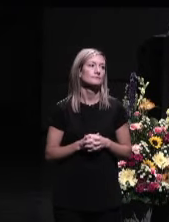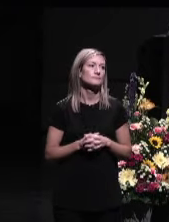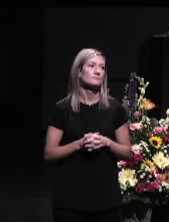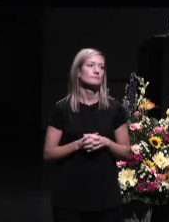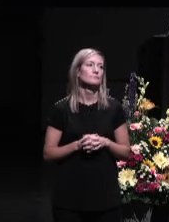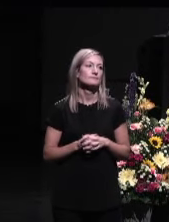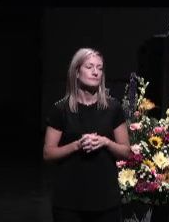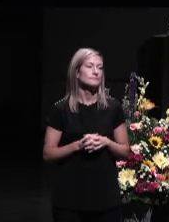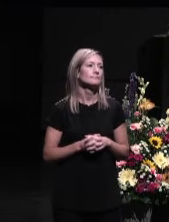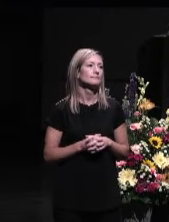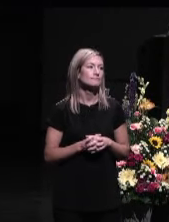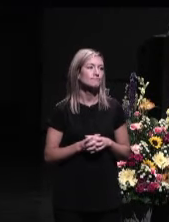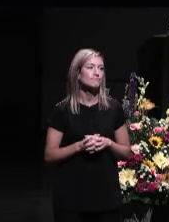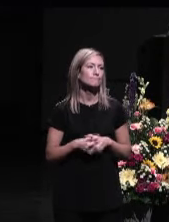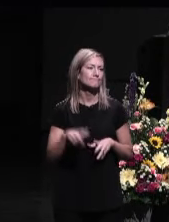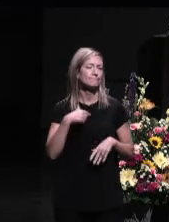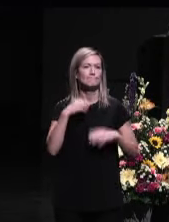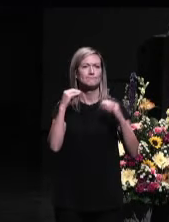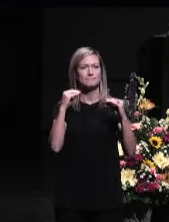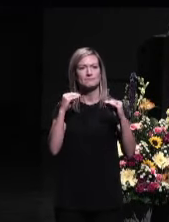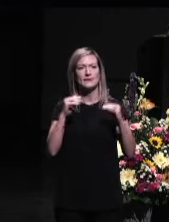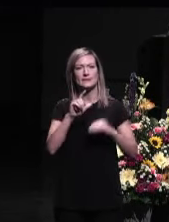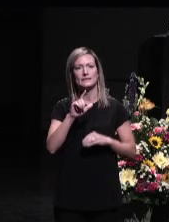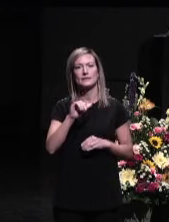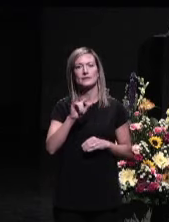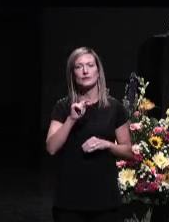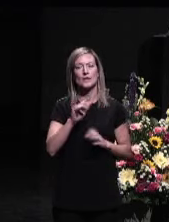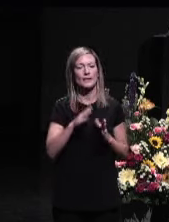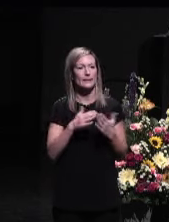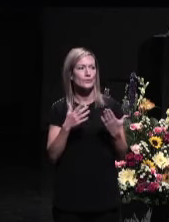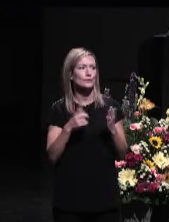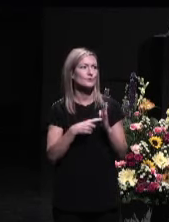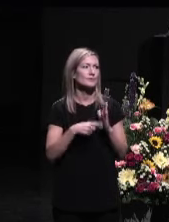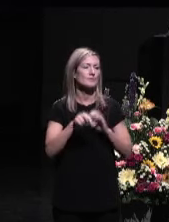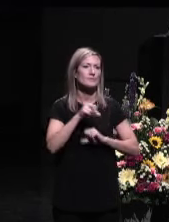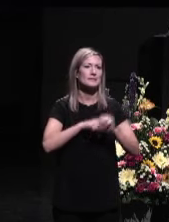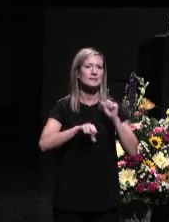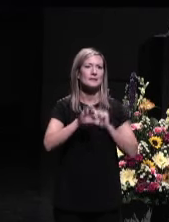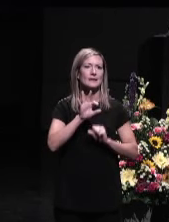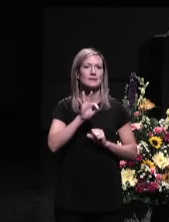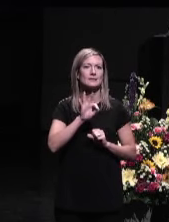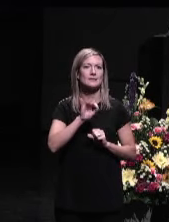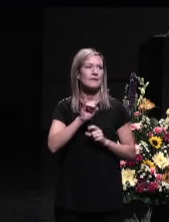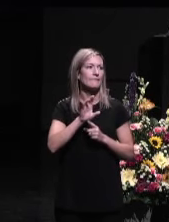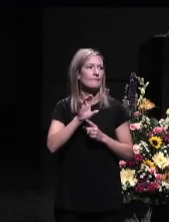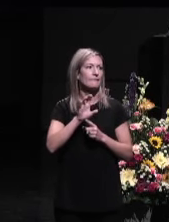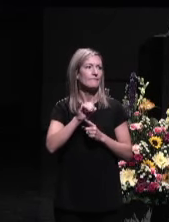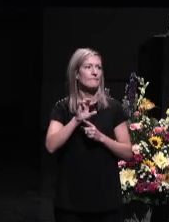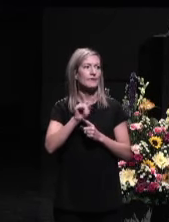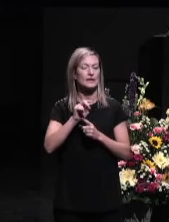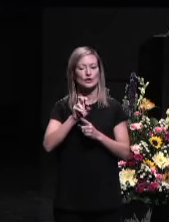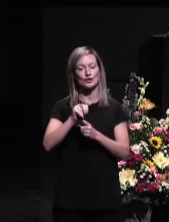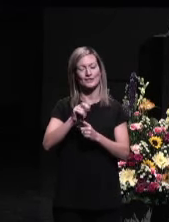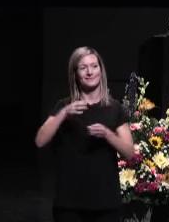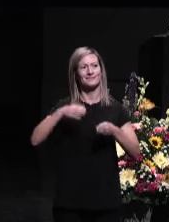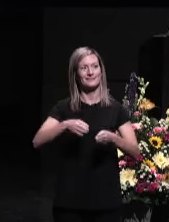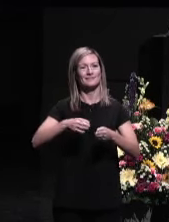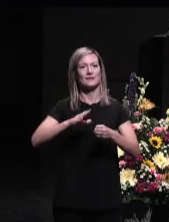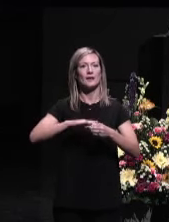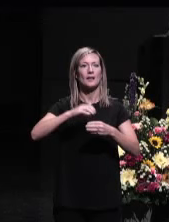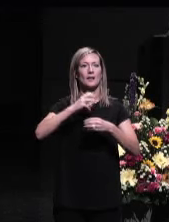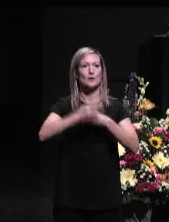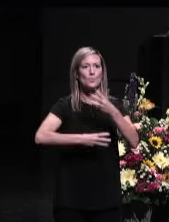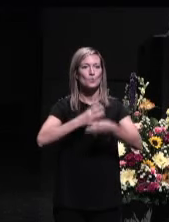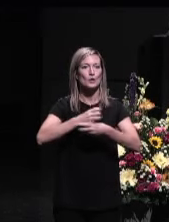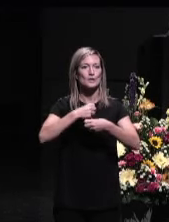So this strikes me. I teach literature and sometimes science fiction. It's called speculative fiction, and it's all about world making. And this